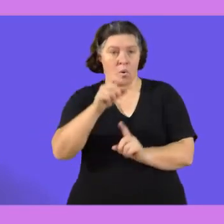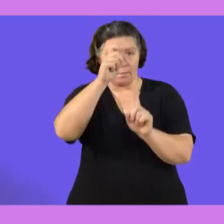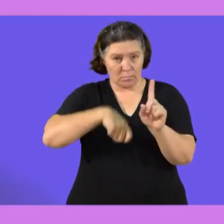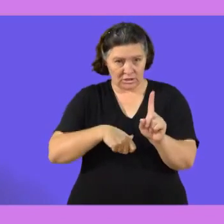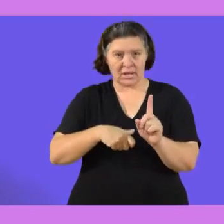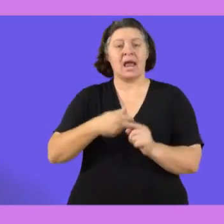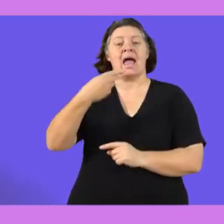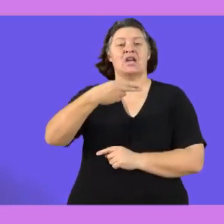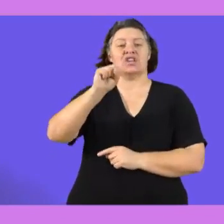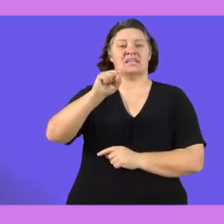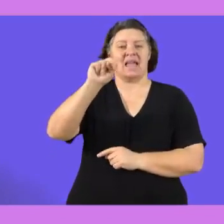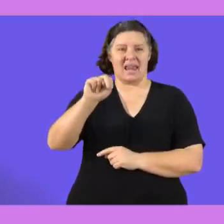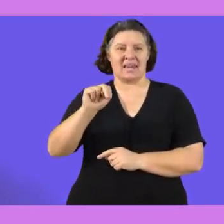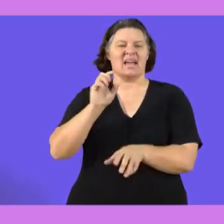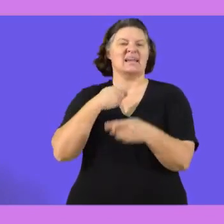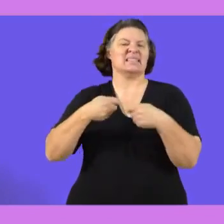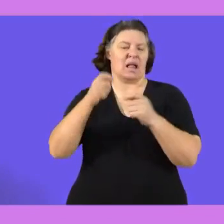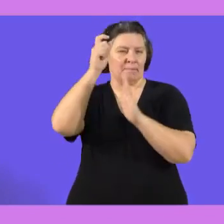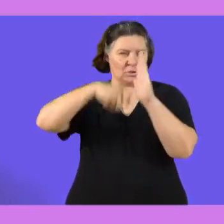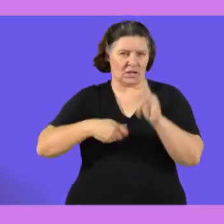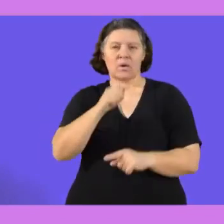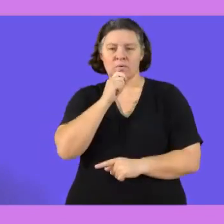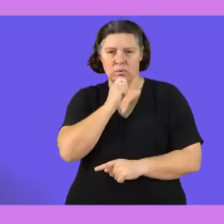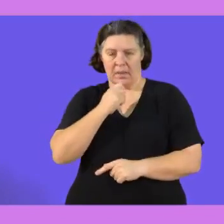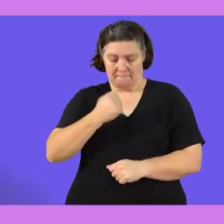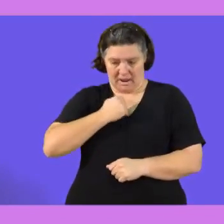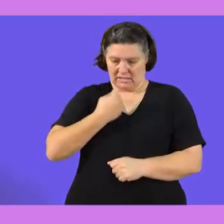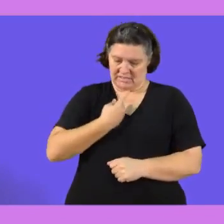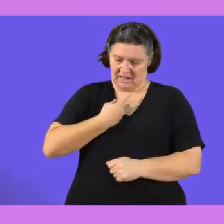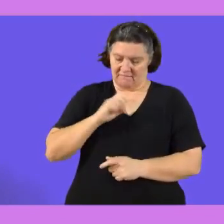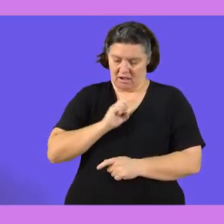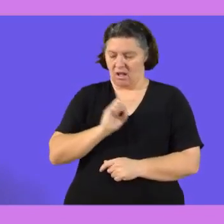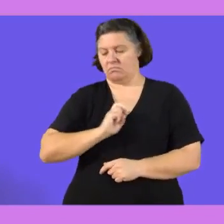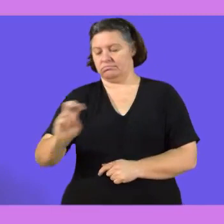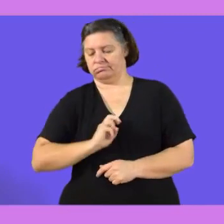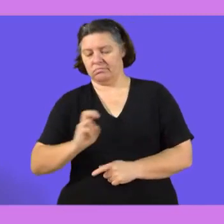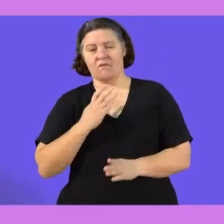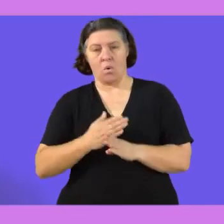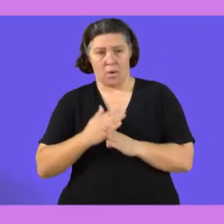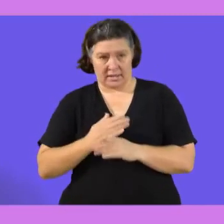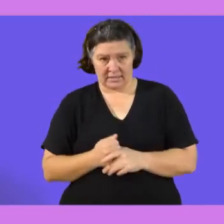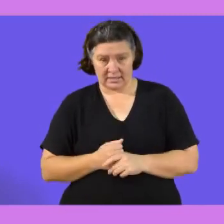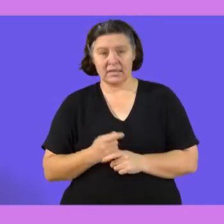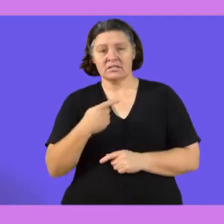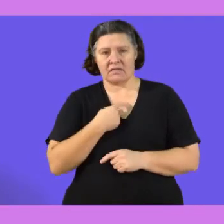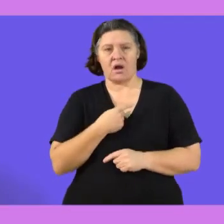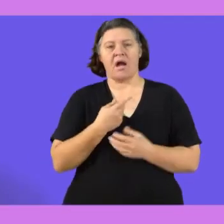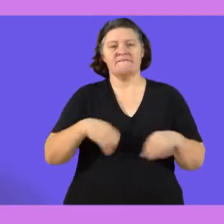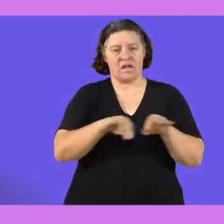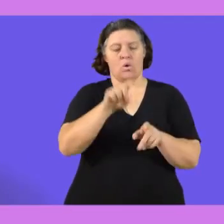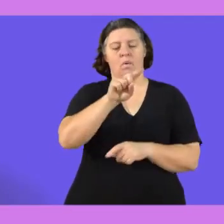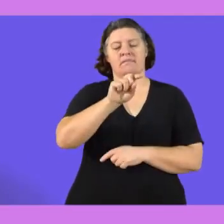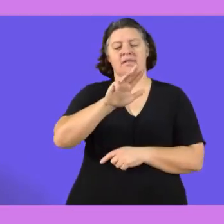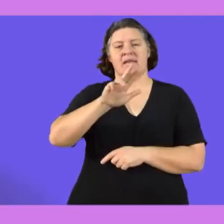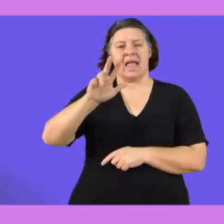says, Mr. Nkomo, a salesperson for HSN Consulting, uses his car for work-related purposes. The value of